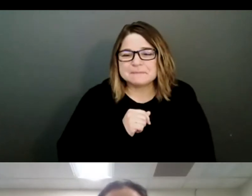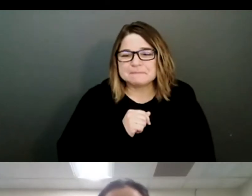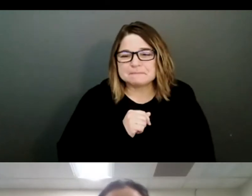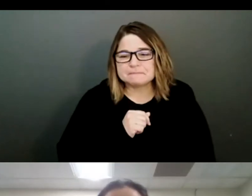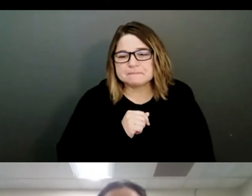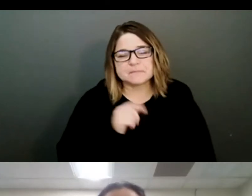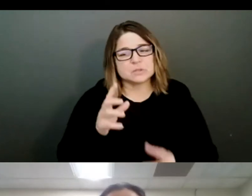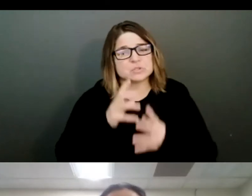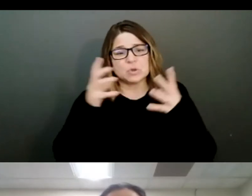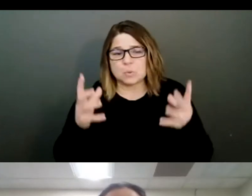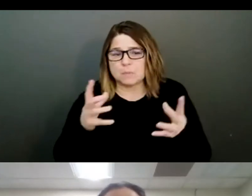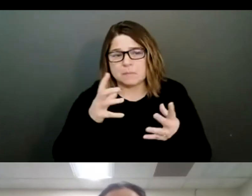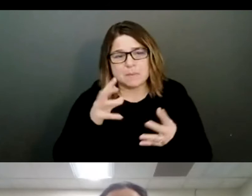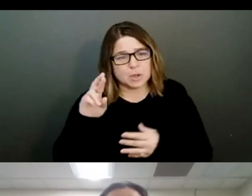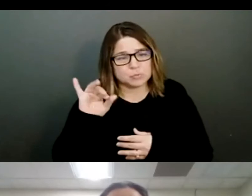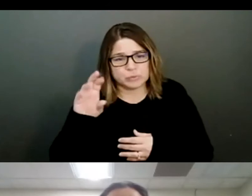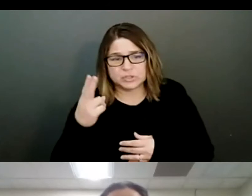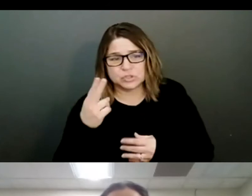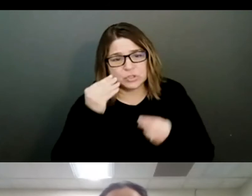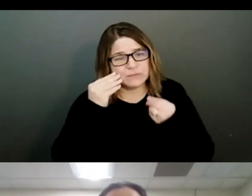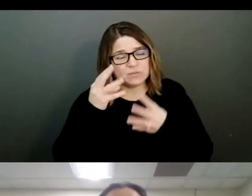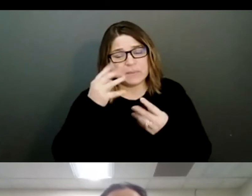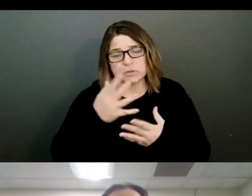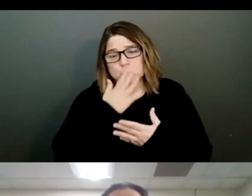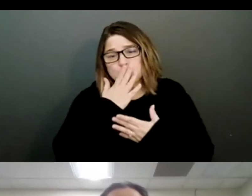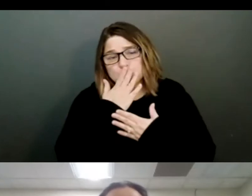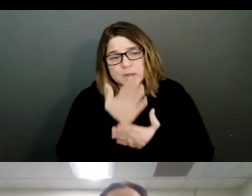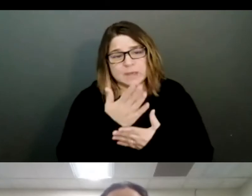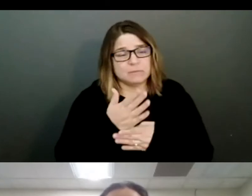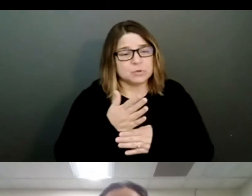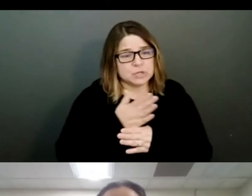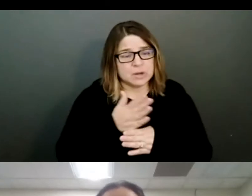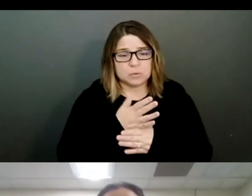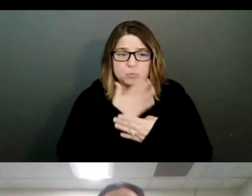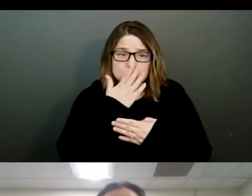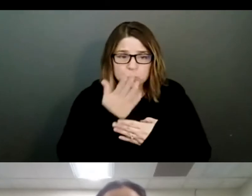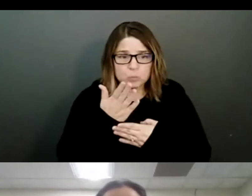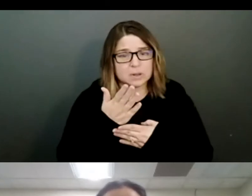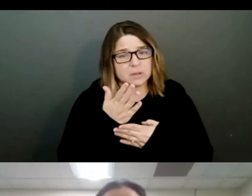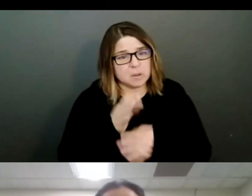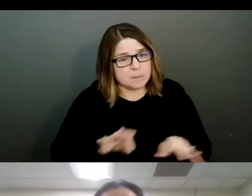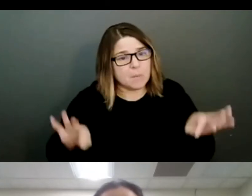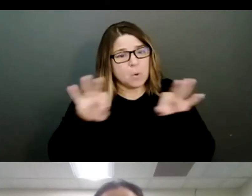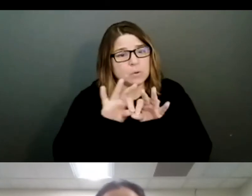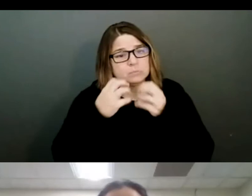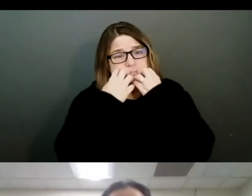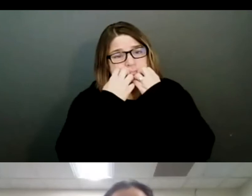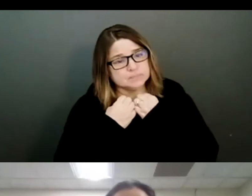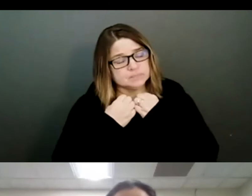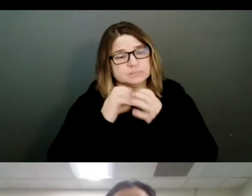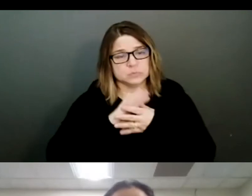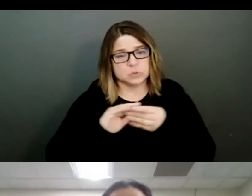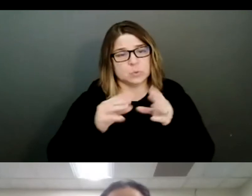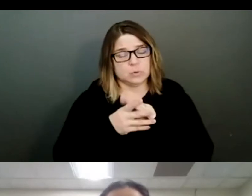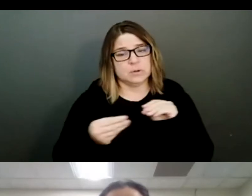So much rich information that you guys are sharing, and I really appreciate. I mean, these are rich and deep and important stories for us to hear.